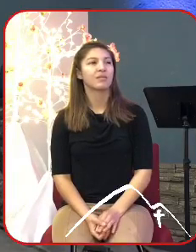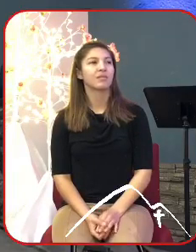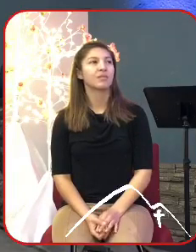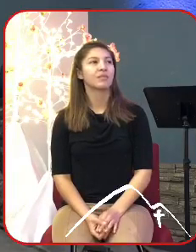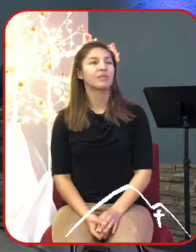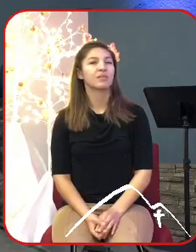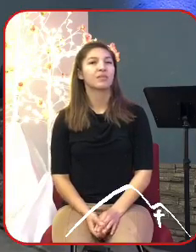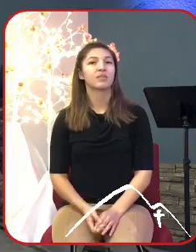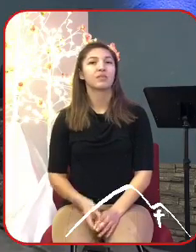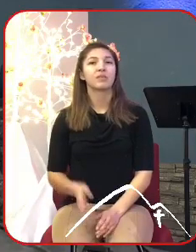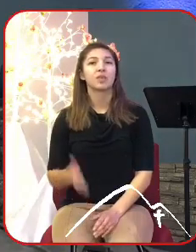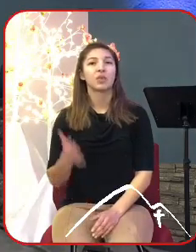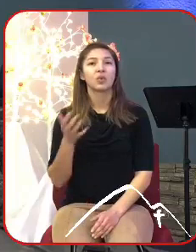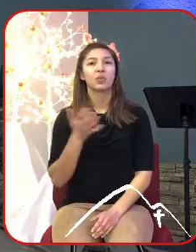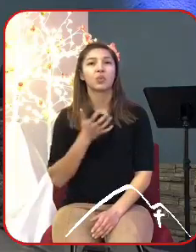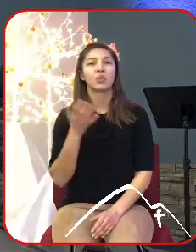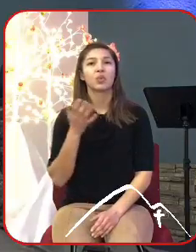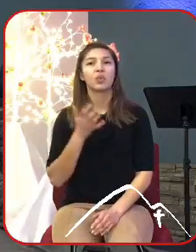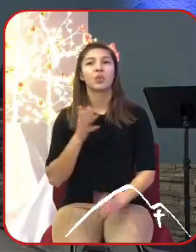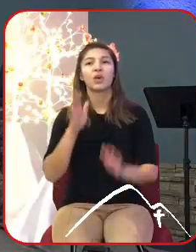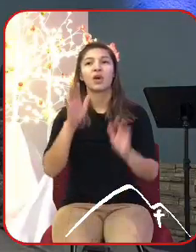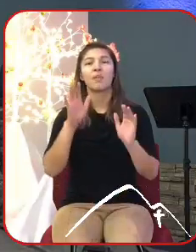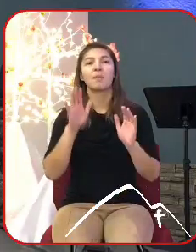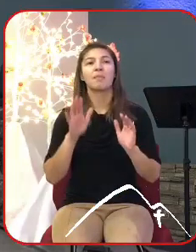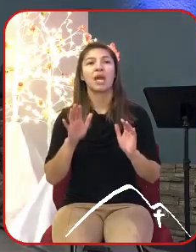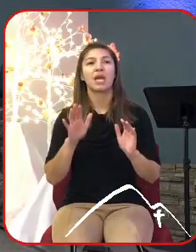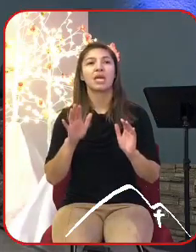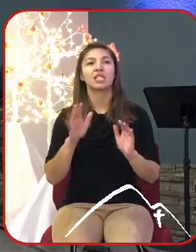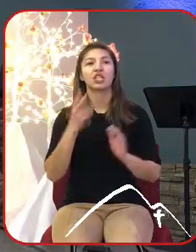What an amazing segue with those last two songs, right?